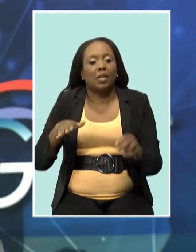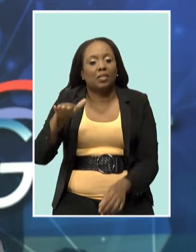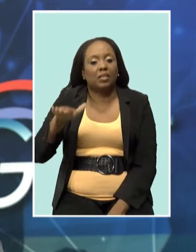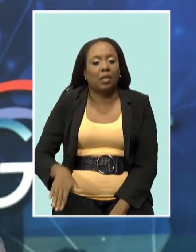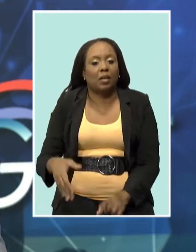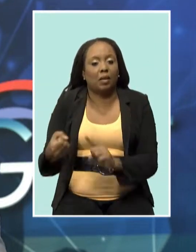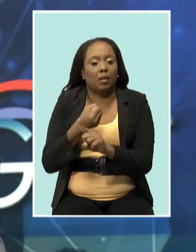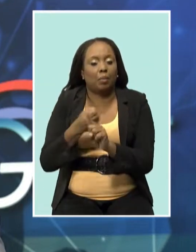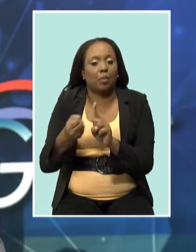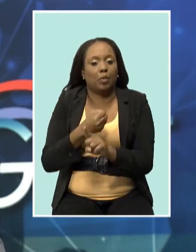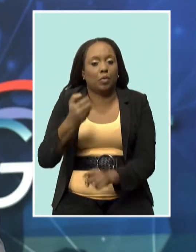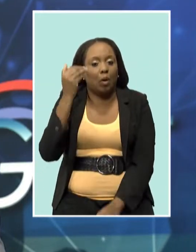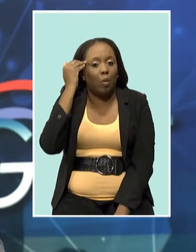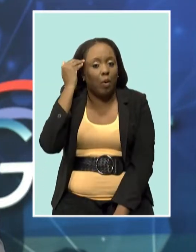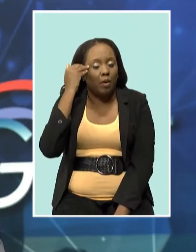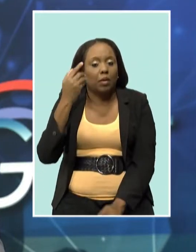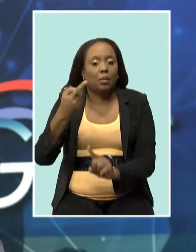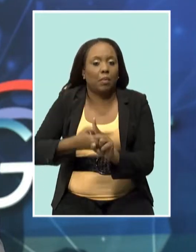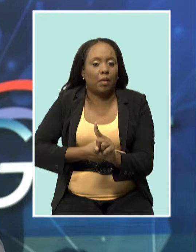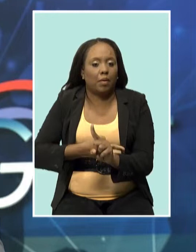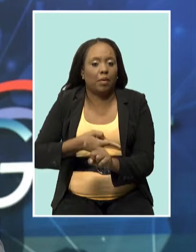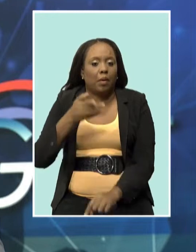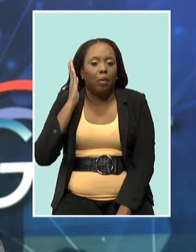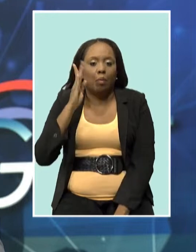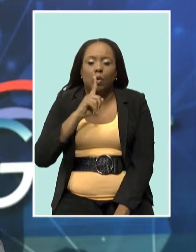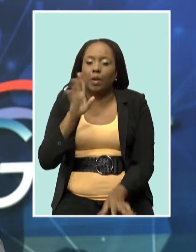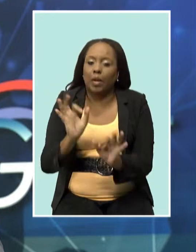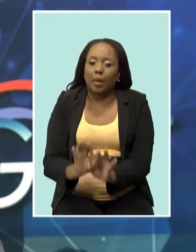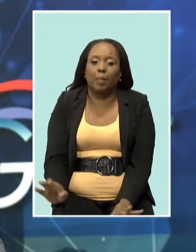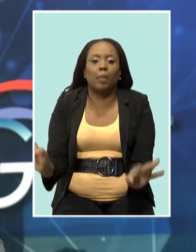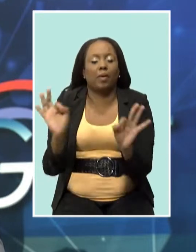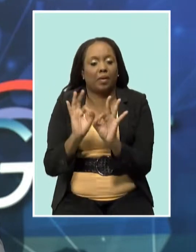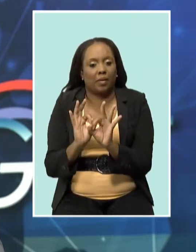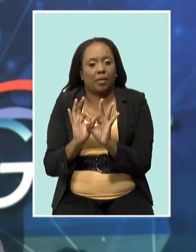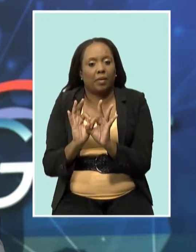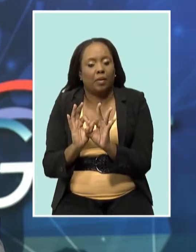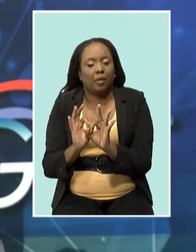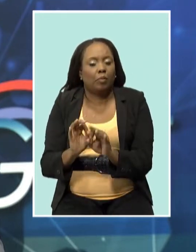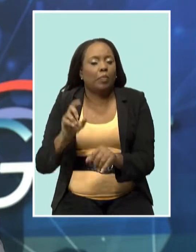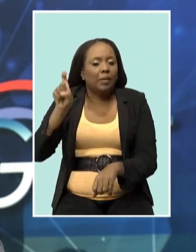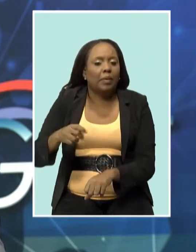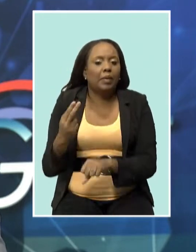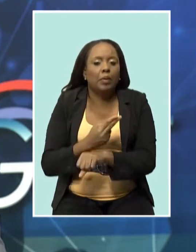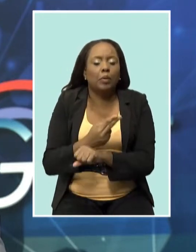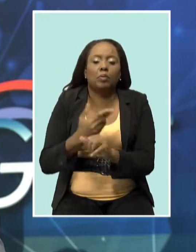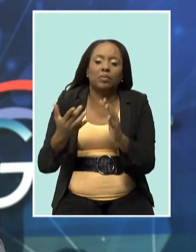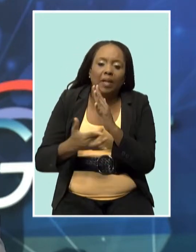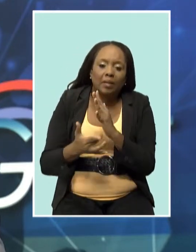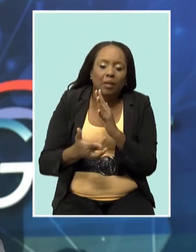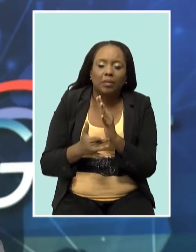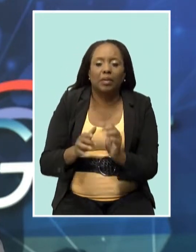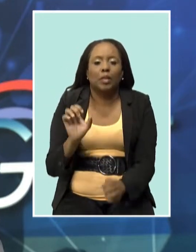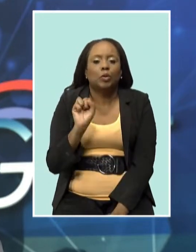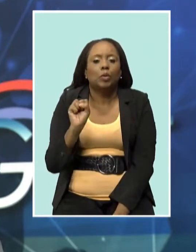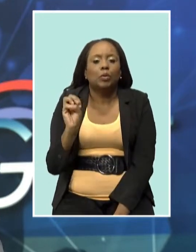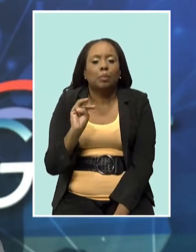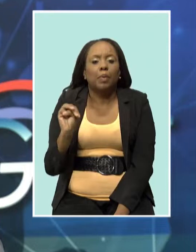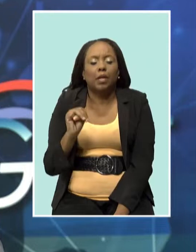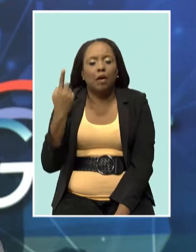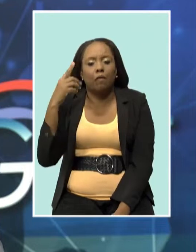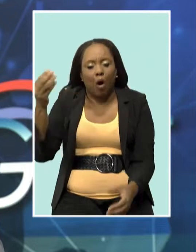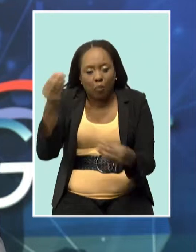one of our failings is that because historically we have not done a lot of